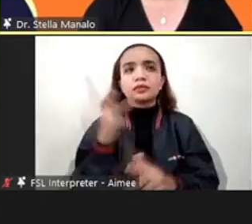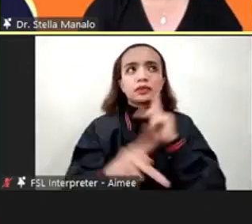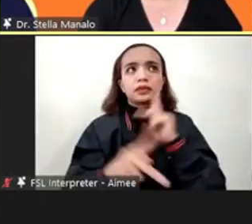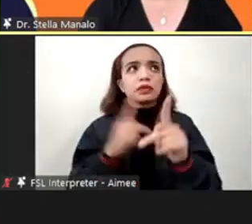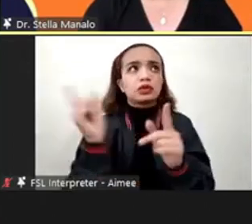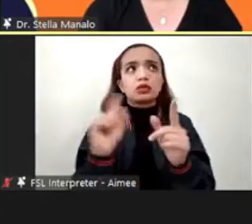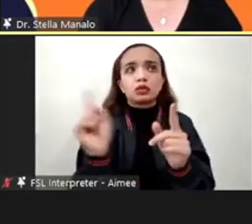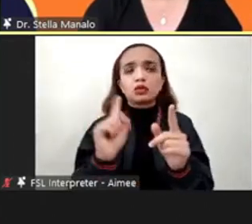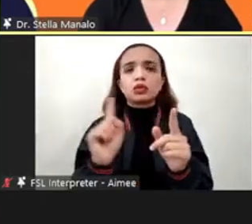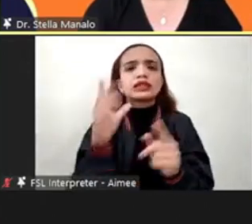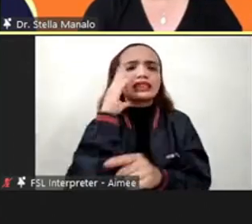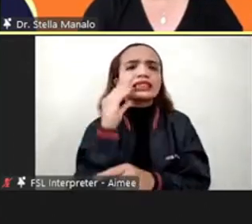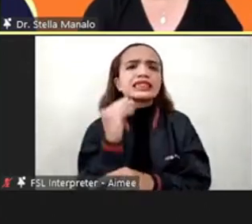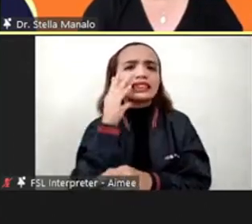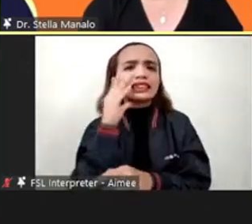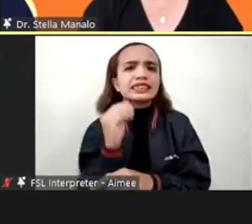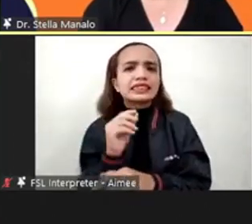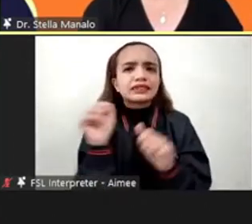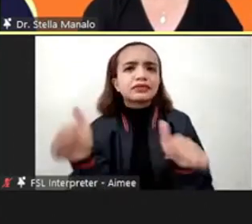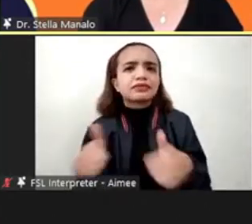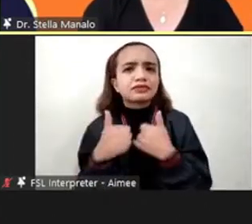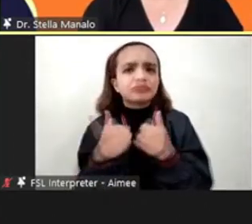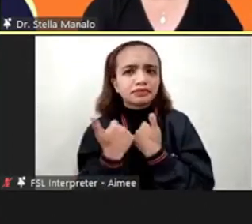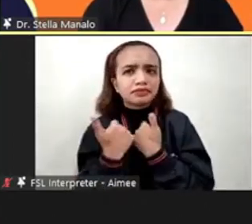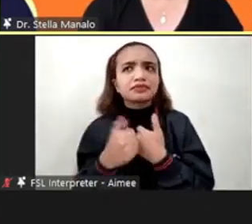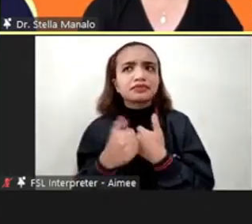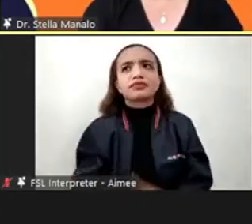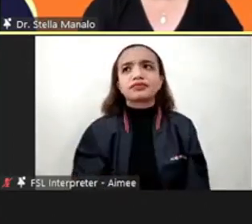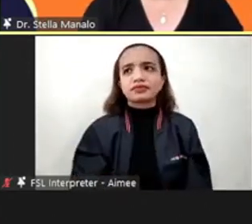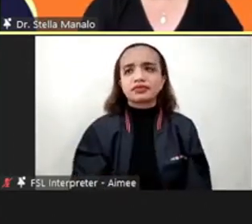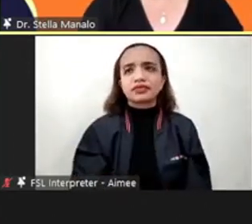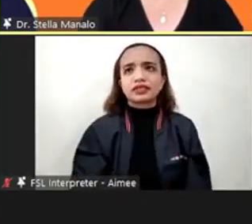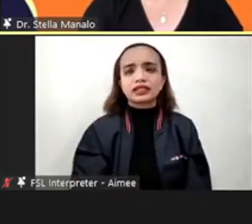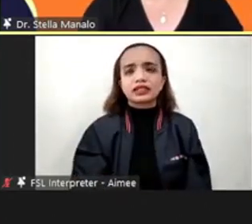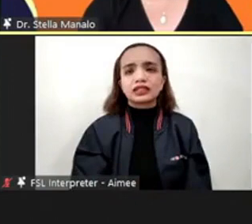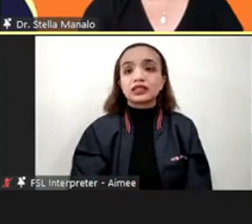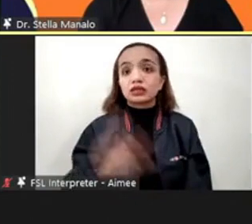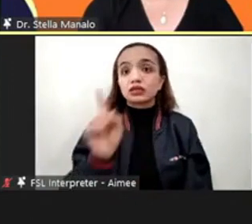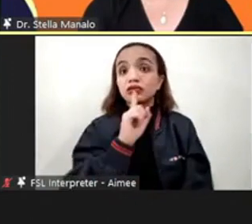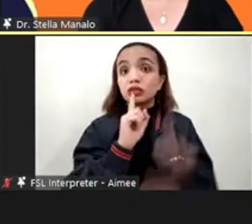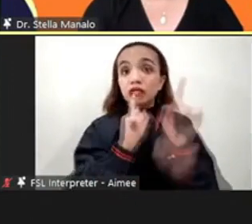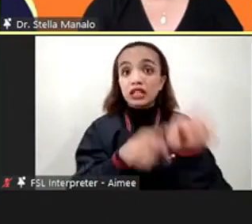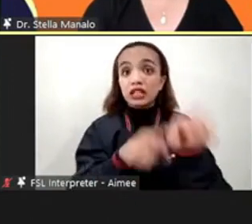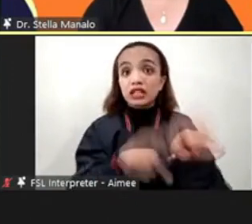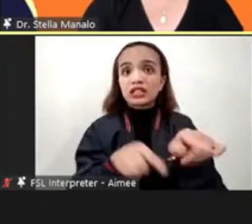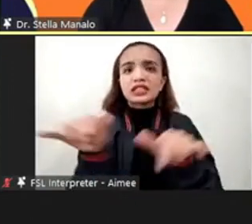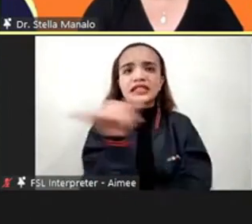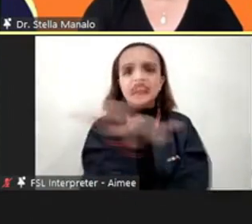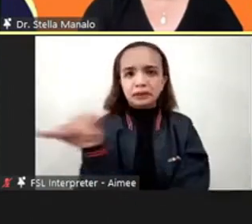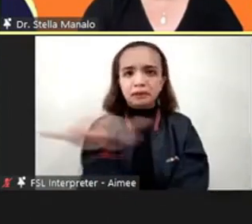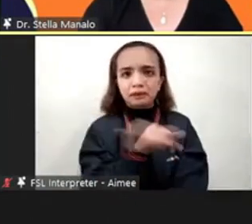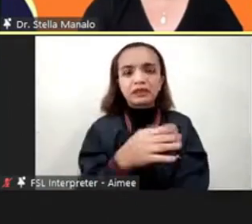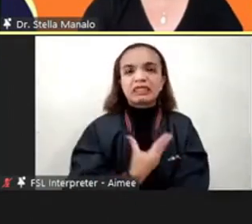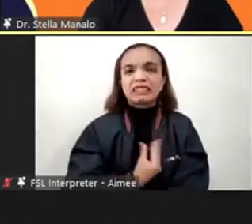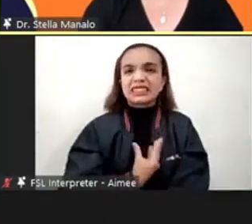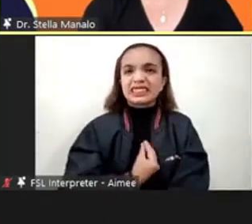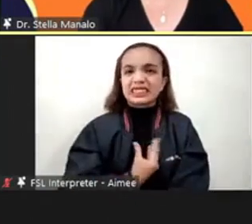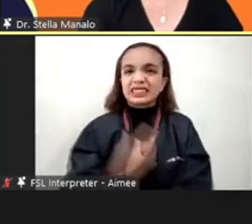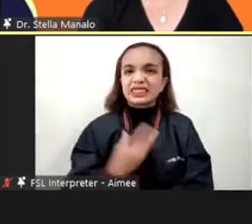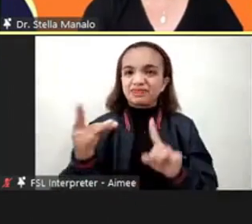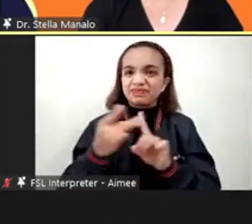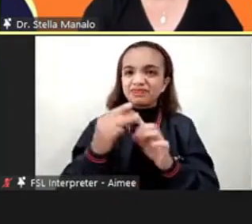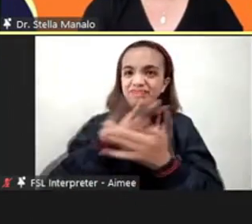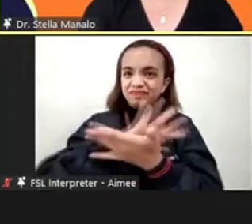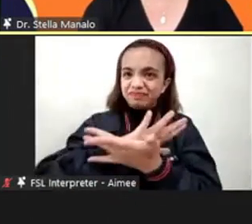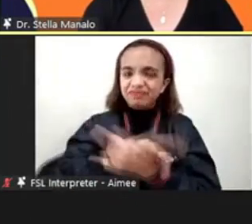greatest challenge was, and the response was similar. the fear of getting COVID, of